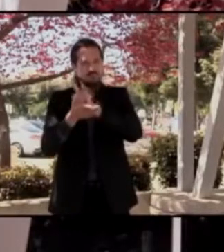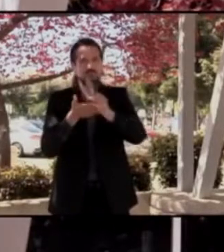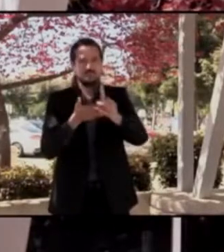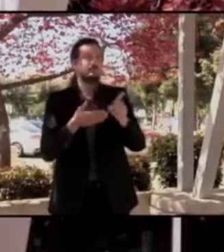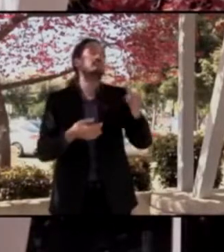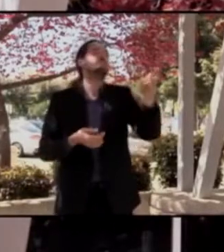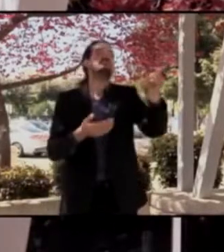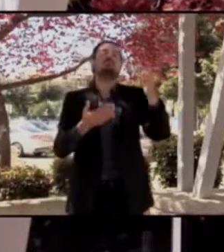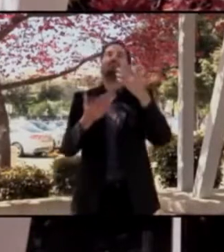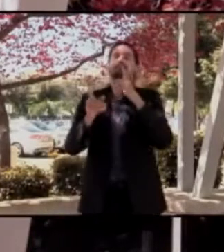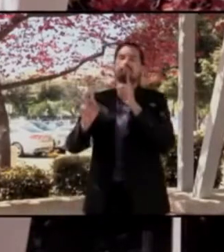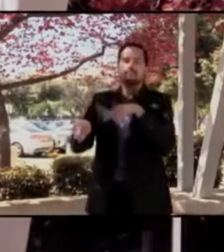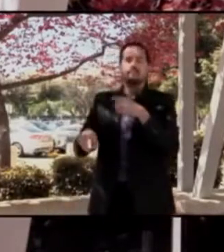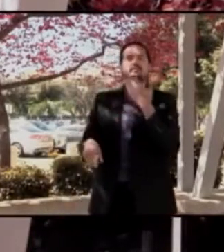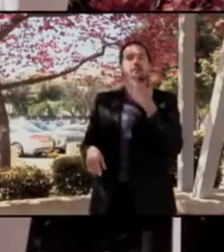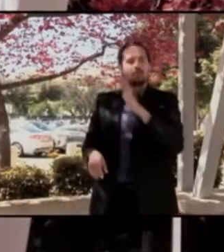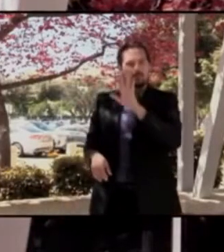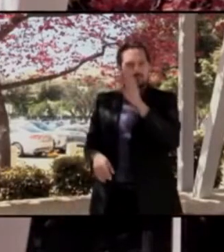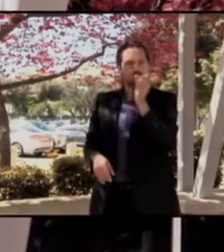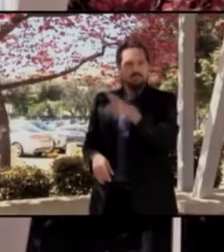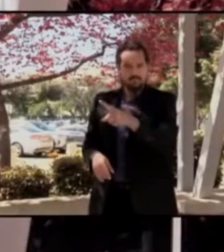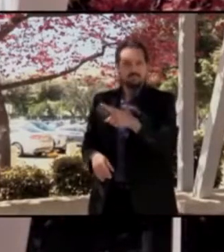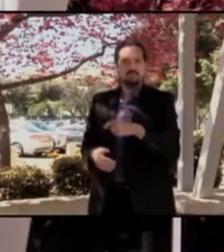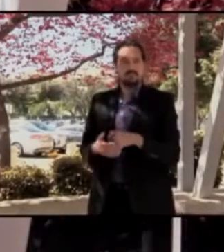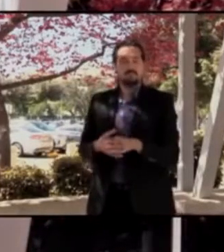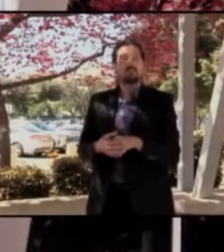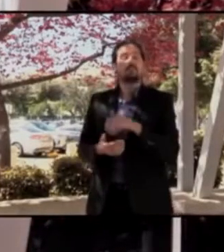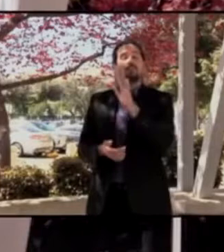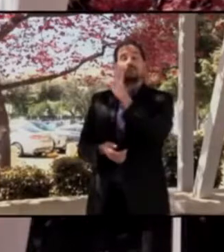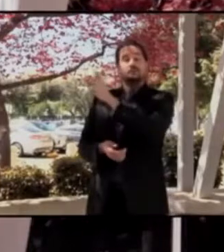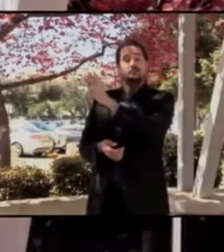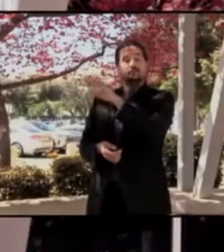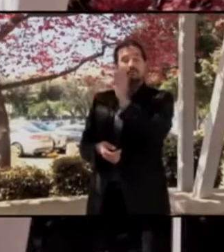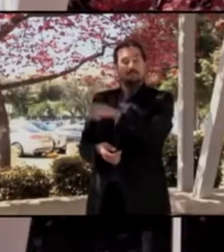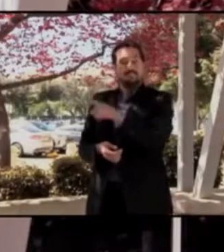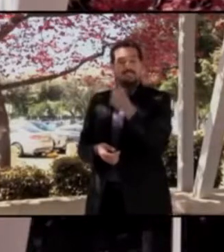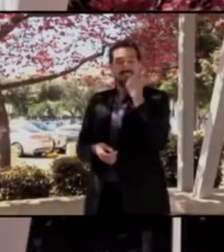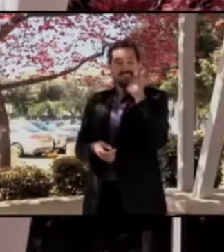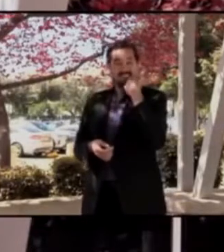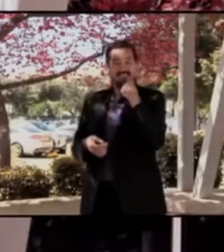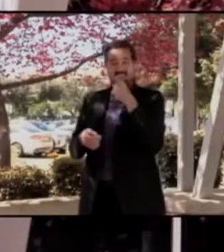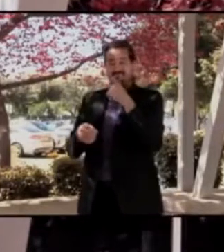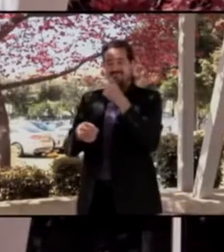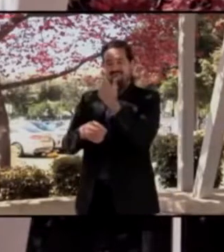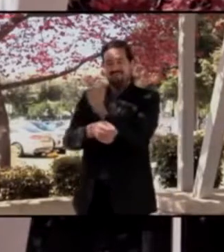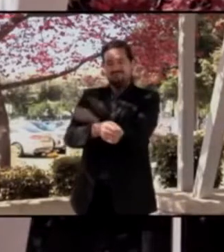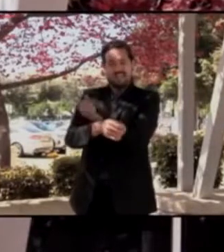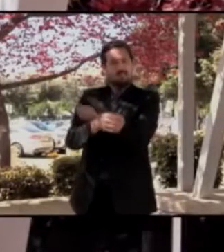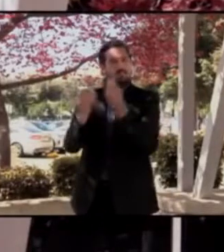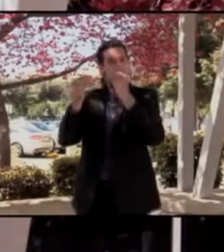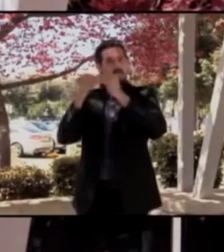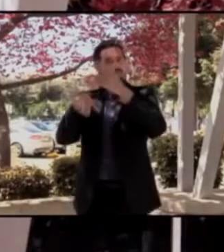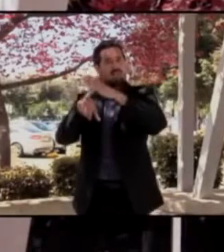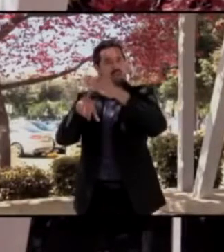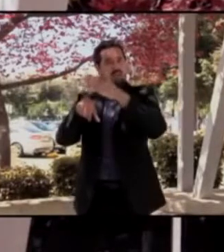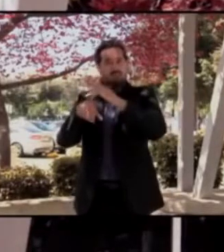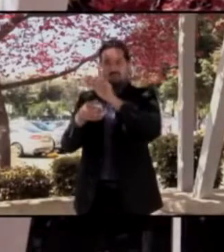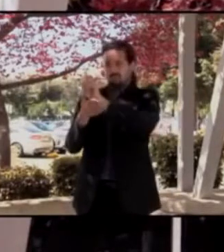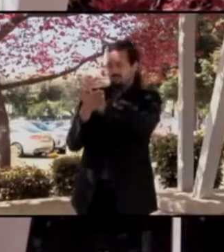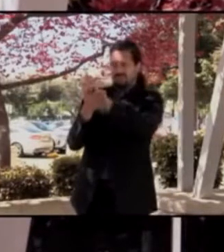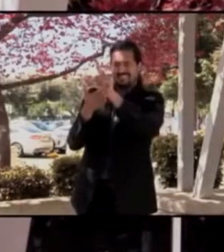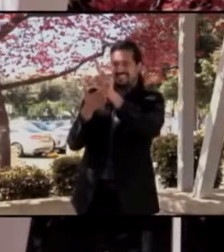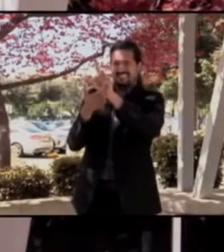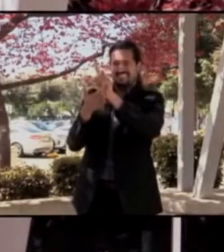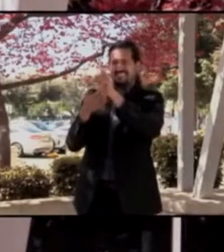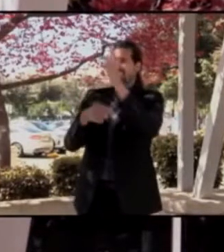around basically vaccine appointment availability during non-working hours.